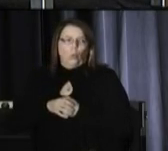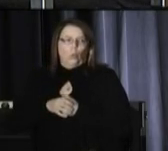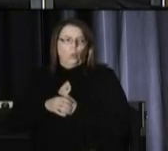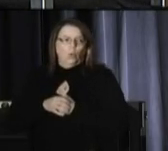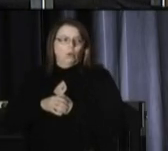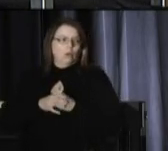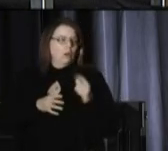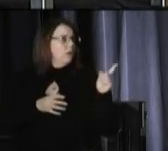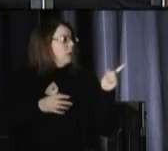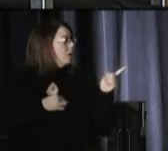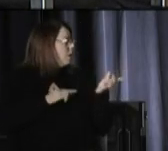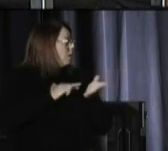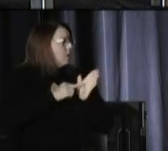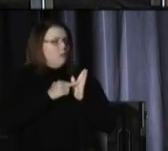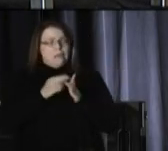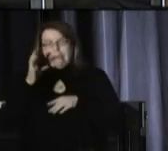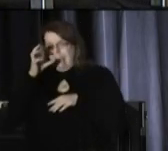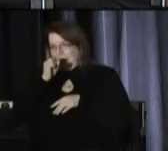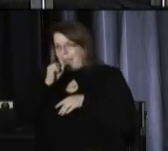I mean, I guess the last question.